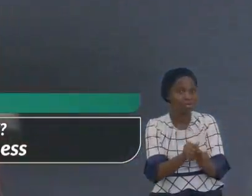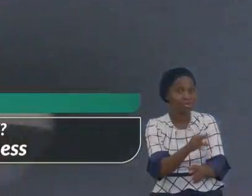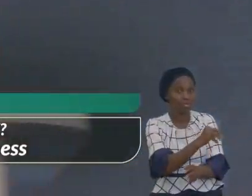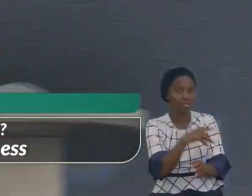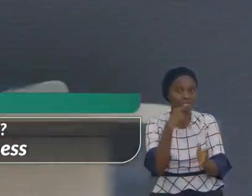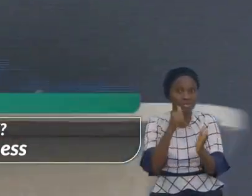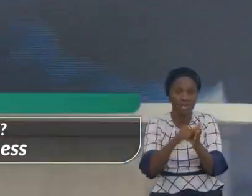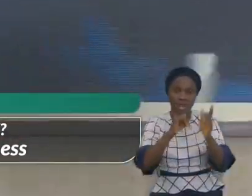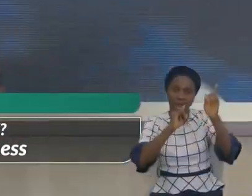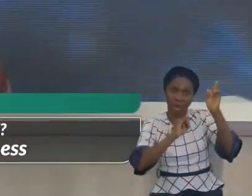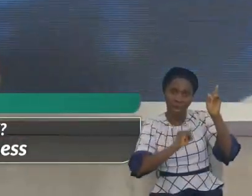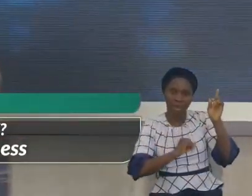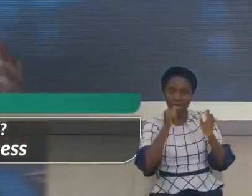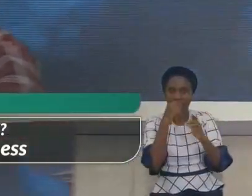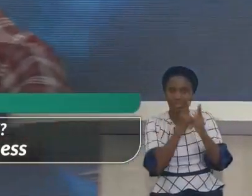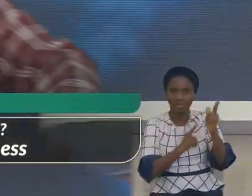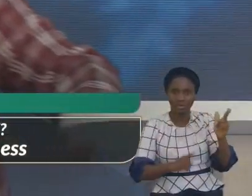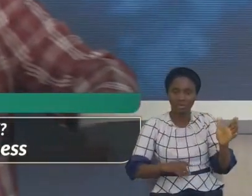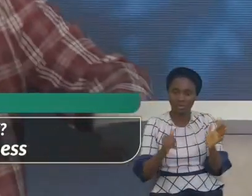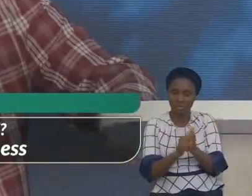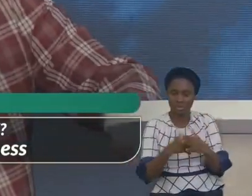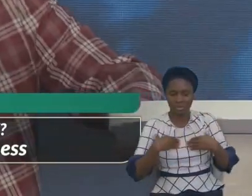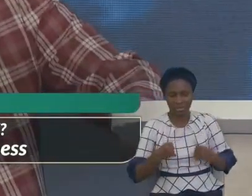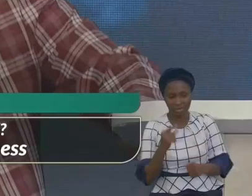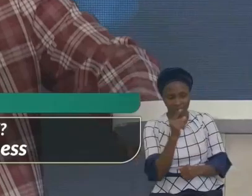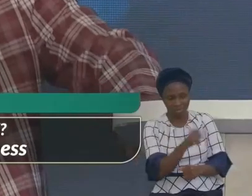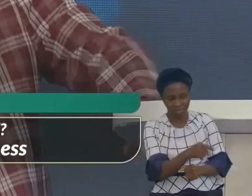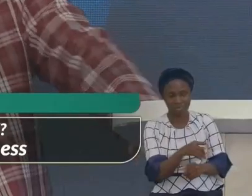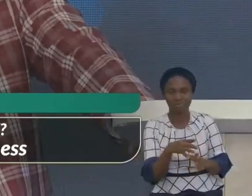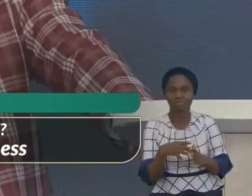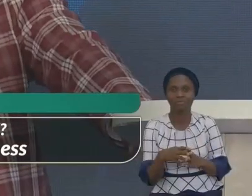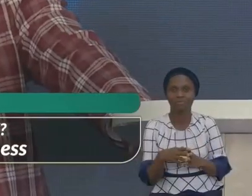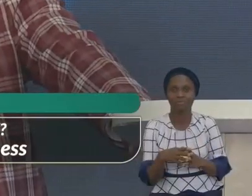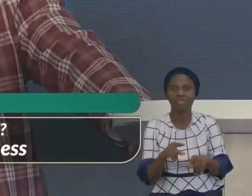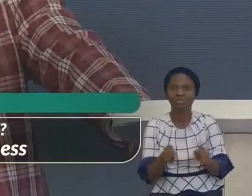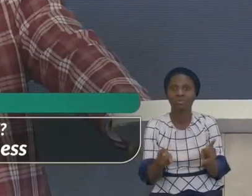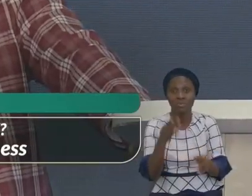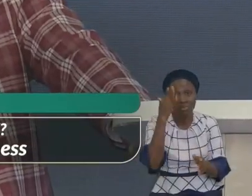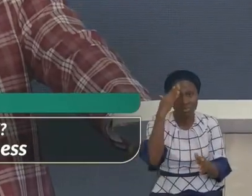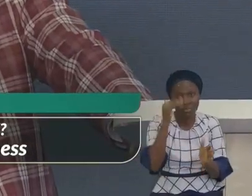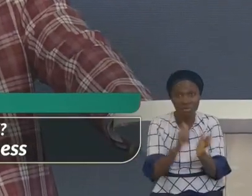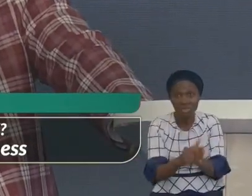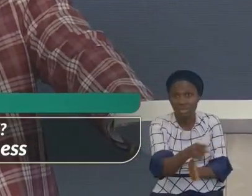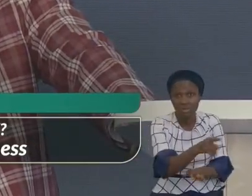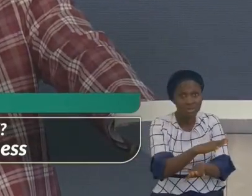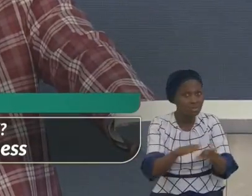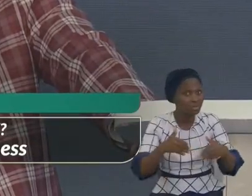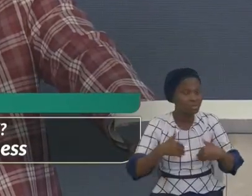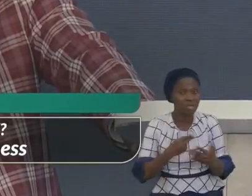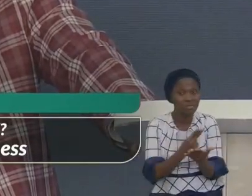But you know, they didn't have holiness joined with that healing.